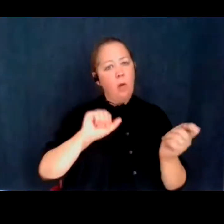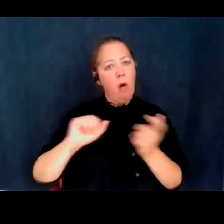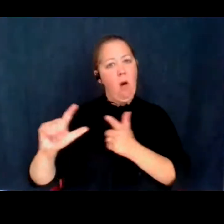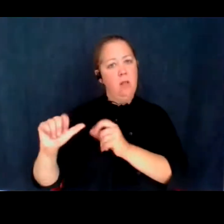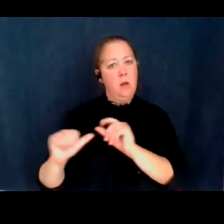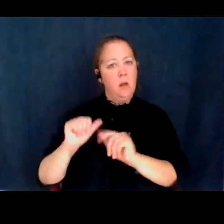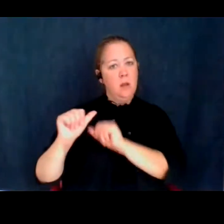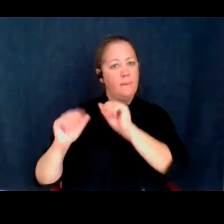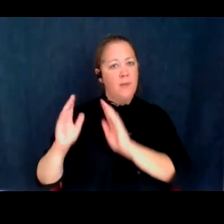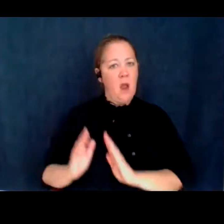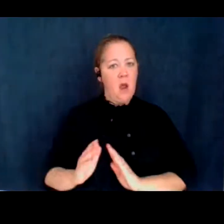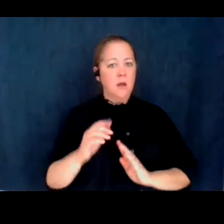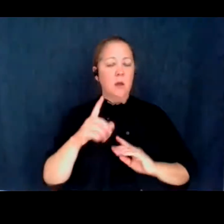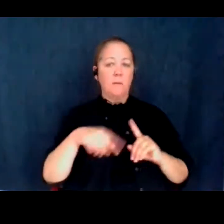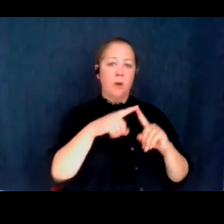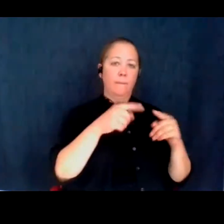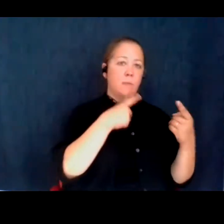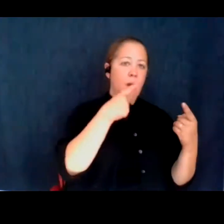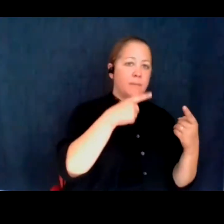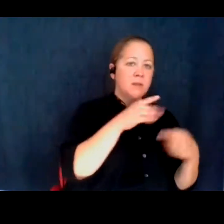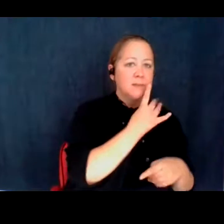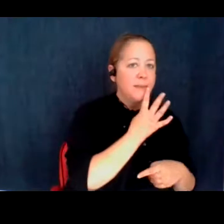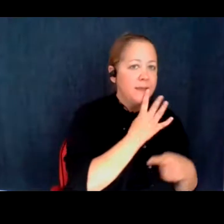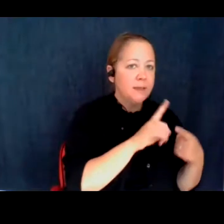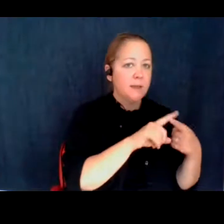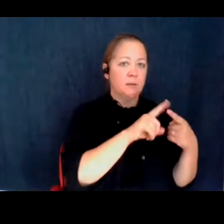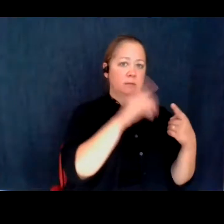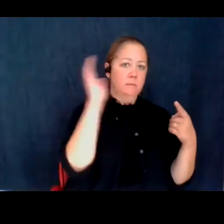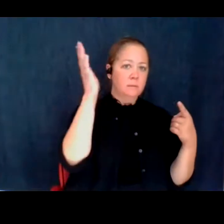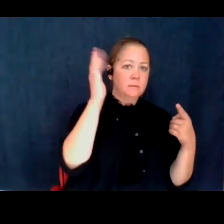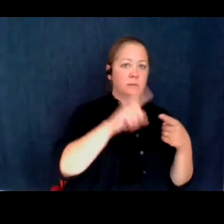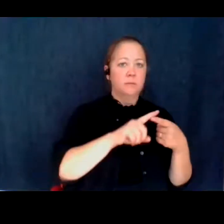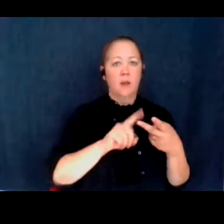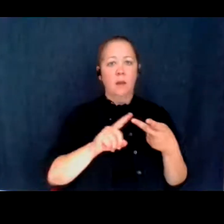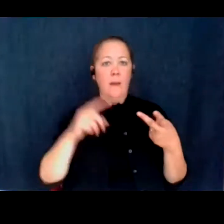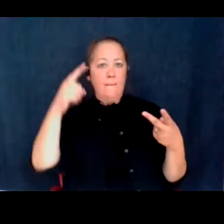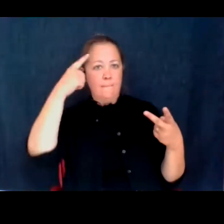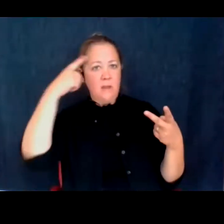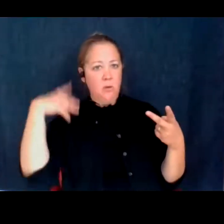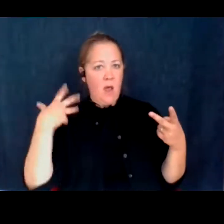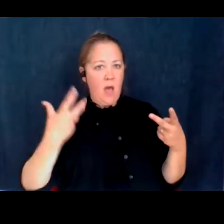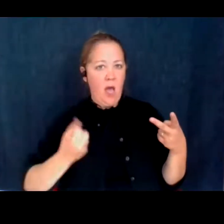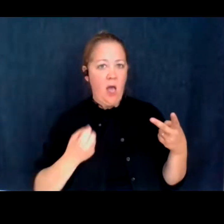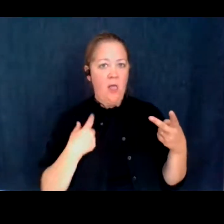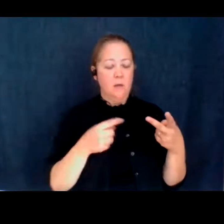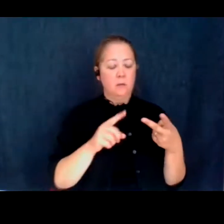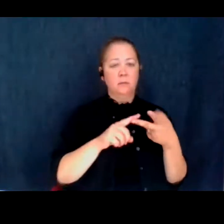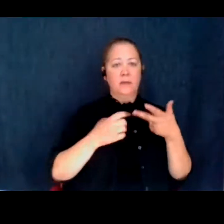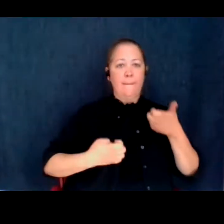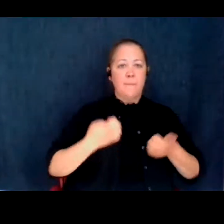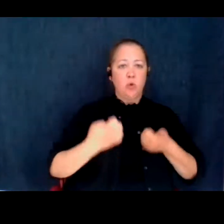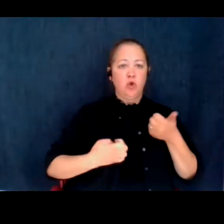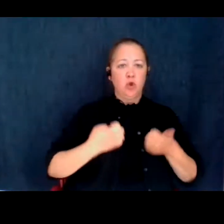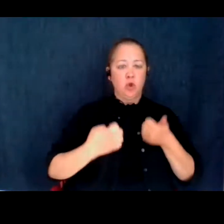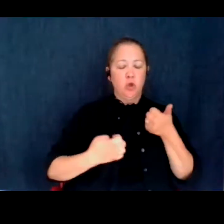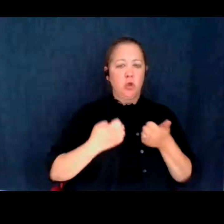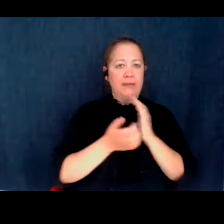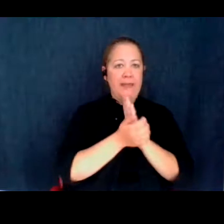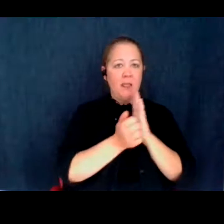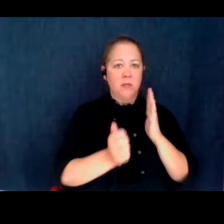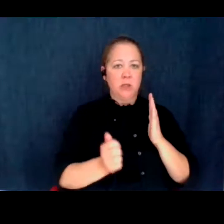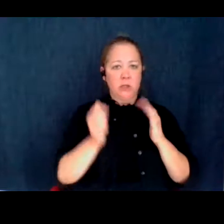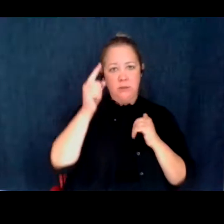on public speaking, mental health, emotional intelligence. Those were general professional development opportunities. And then we offered